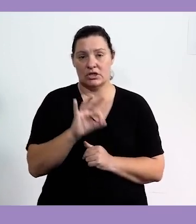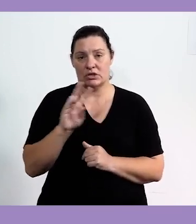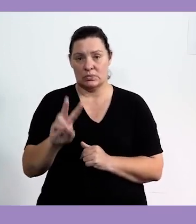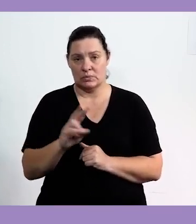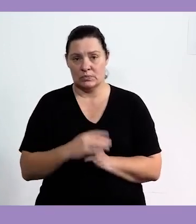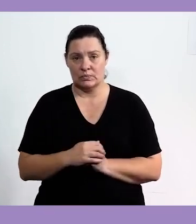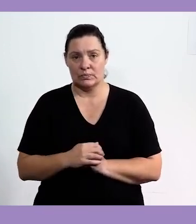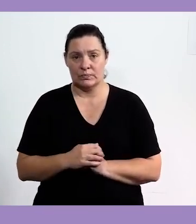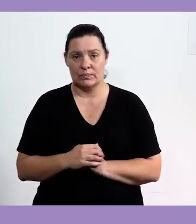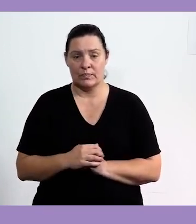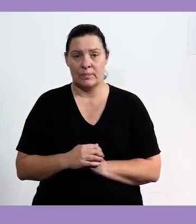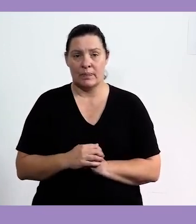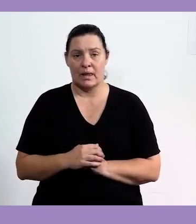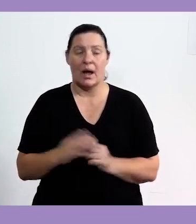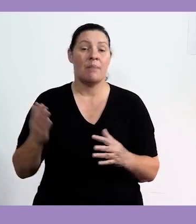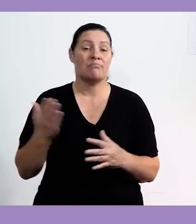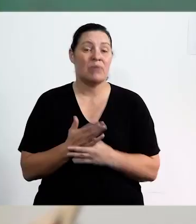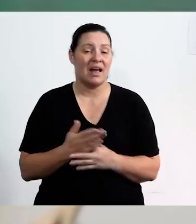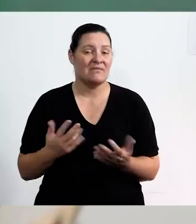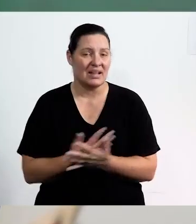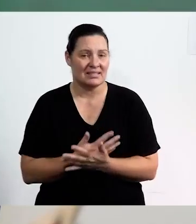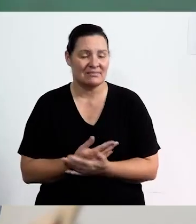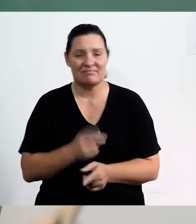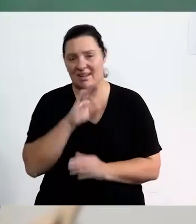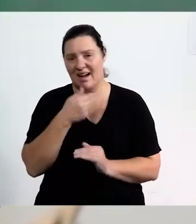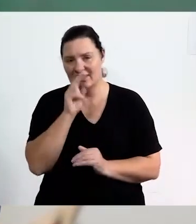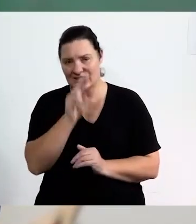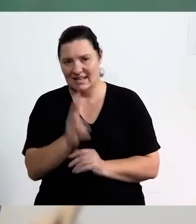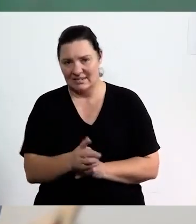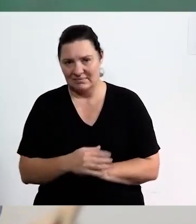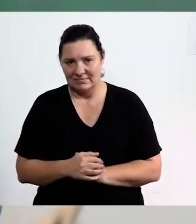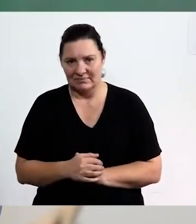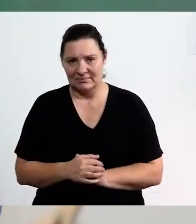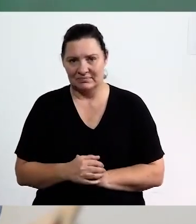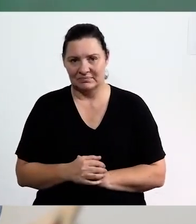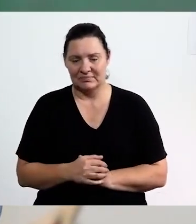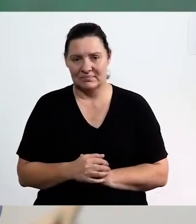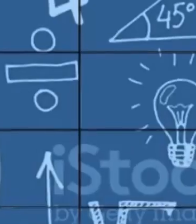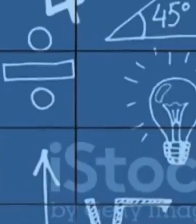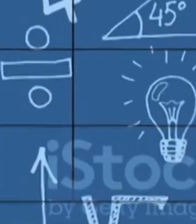32. Let's quickly go to an ad break, and then we'll see you just now.